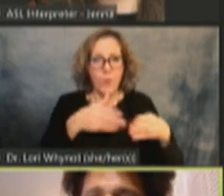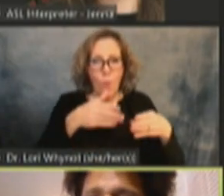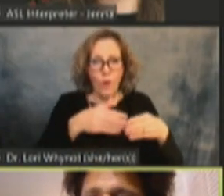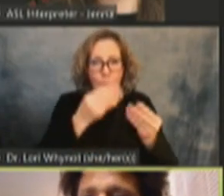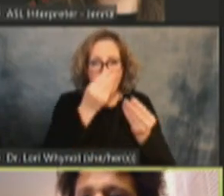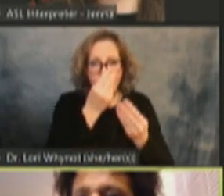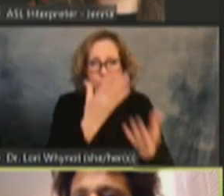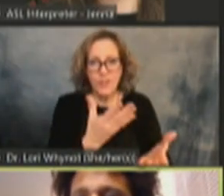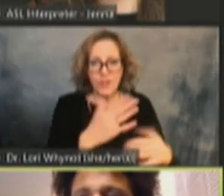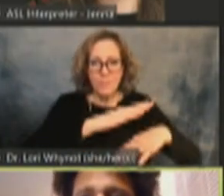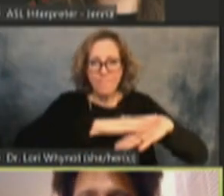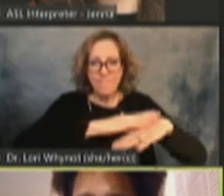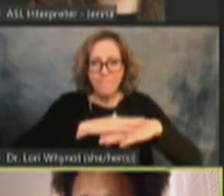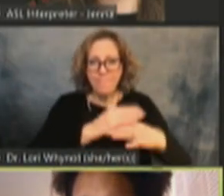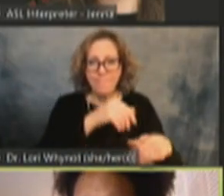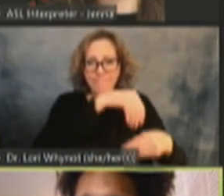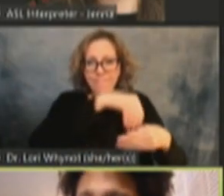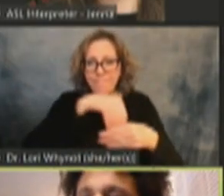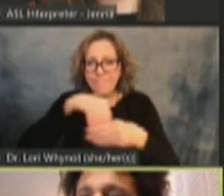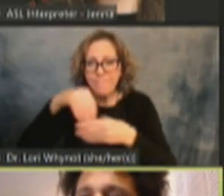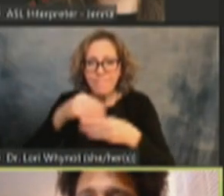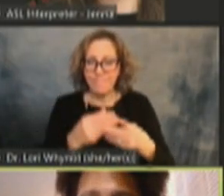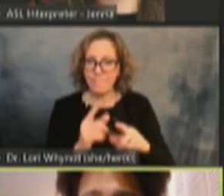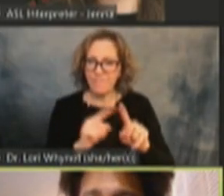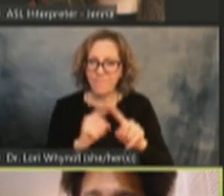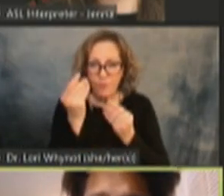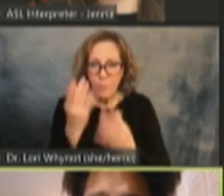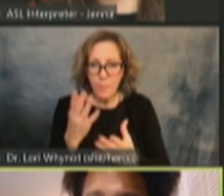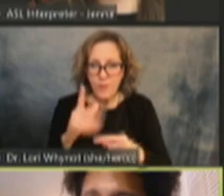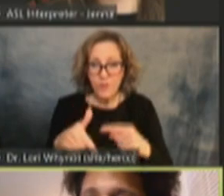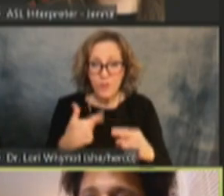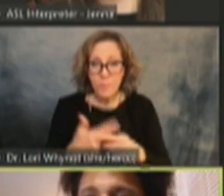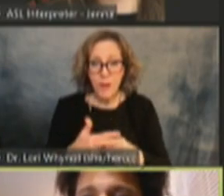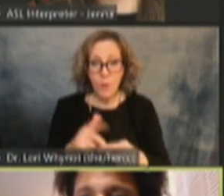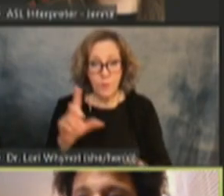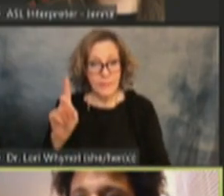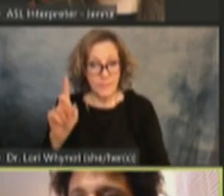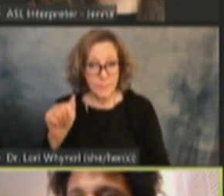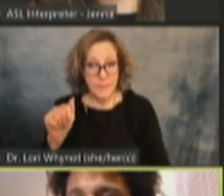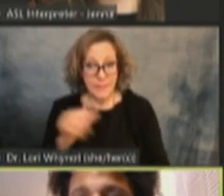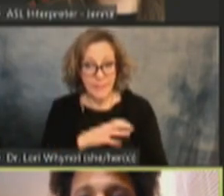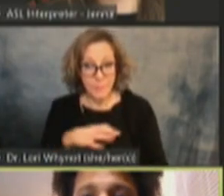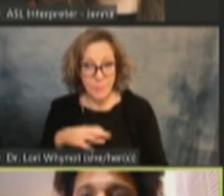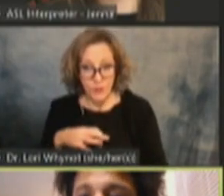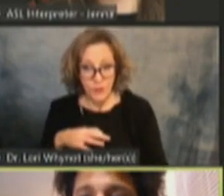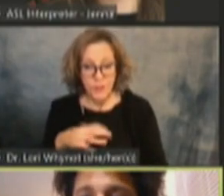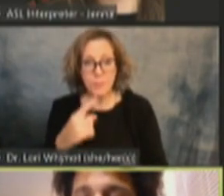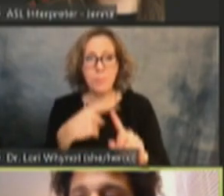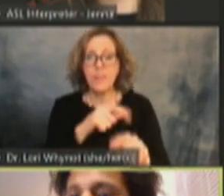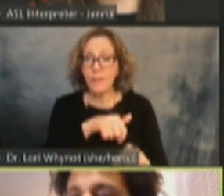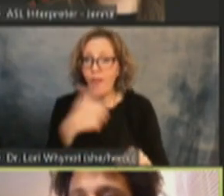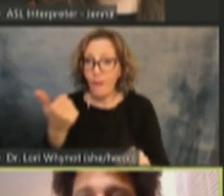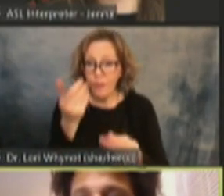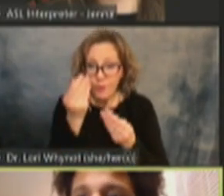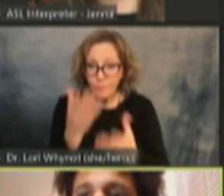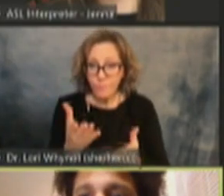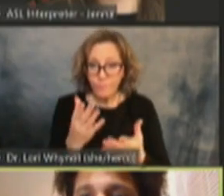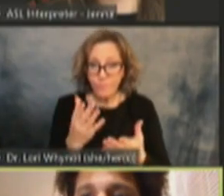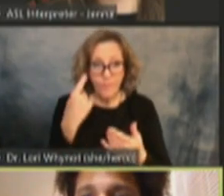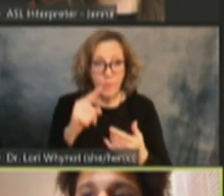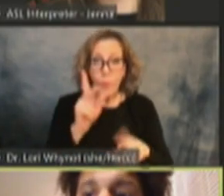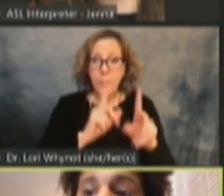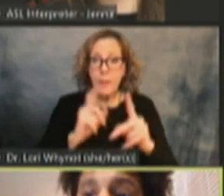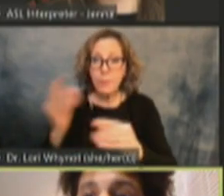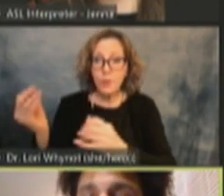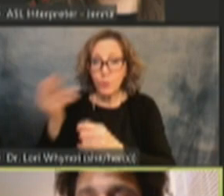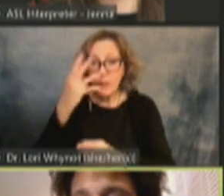would have information about the Disabilities Commission, just information available for immigrants as different aspects of